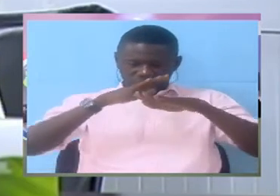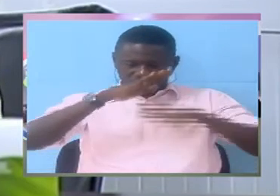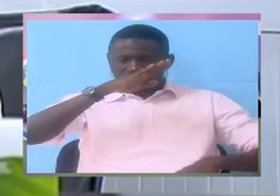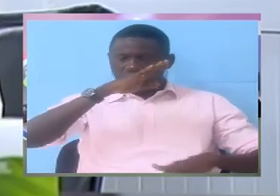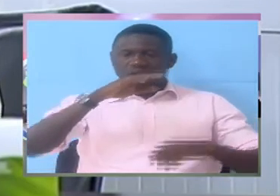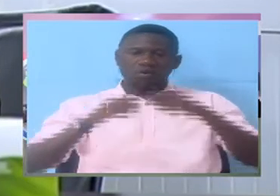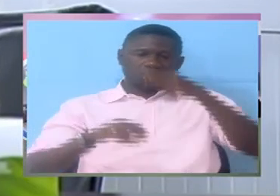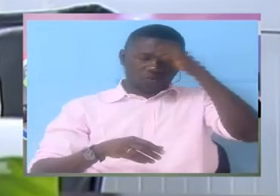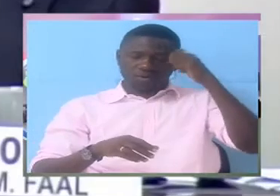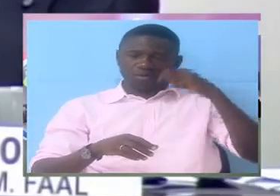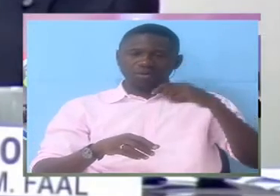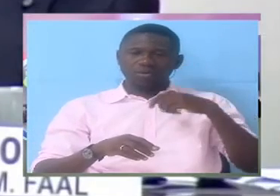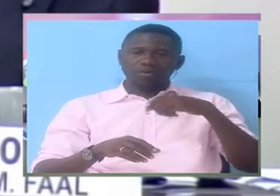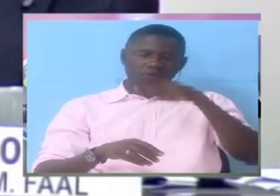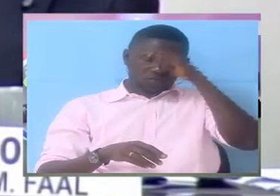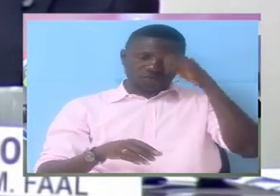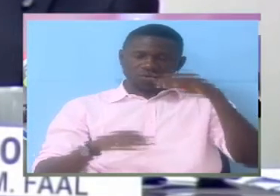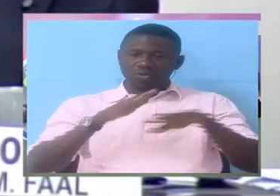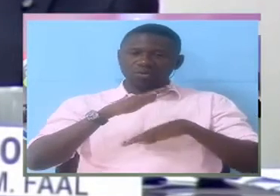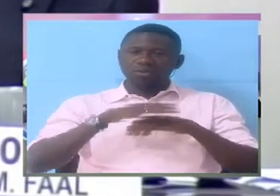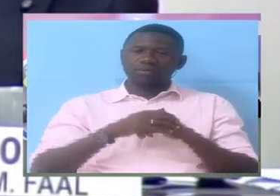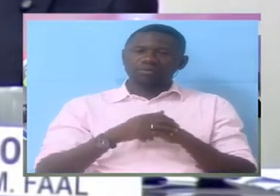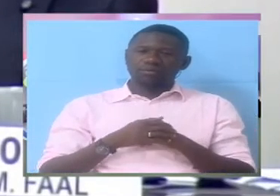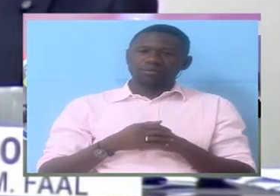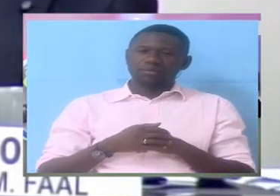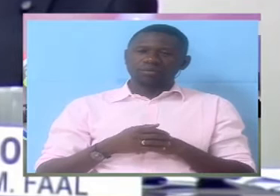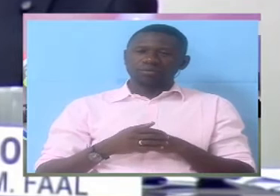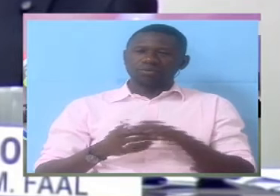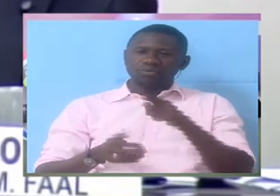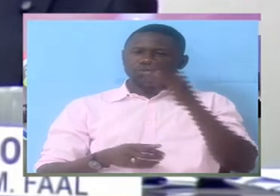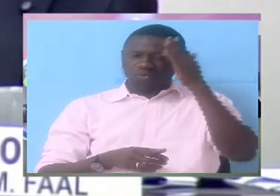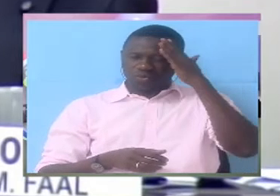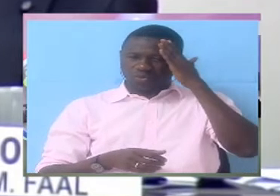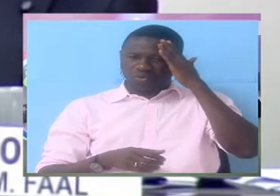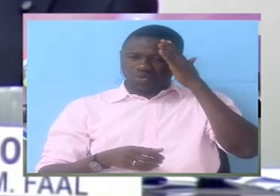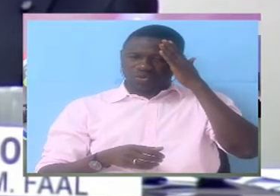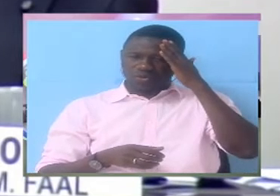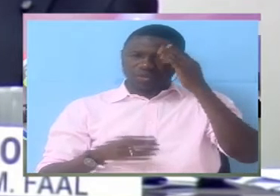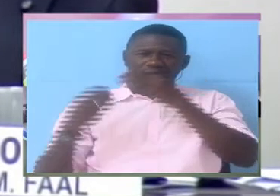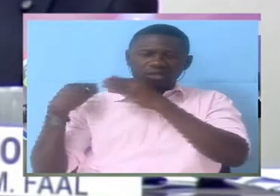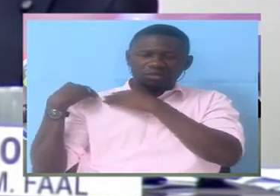Mr. Witness, do you know the concept of command responsibility?